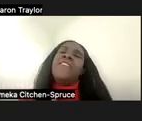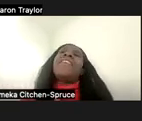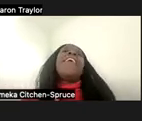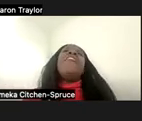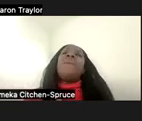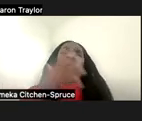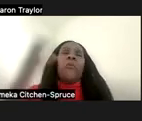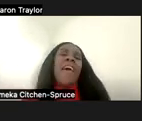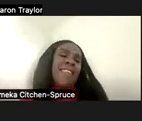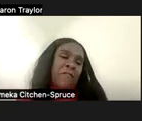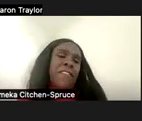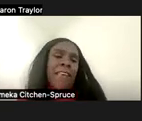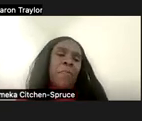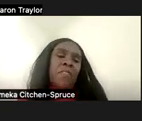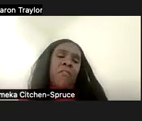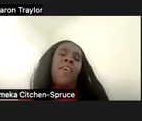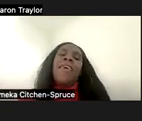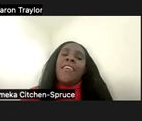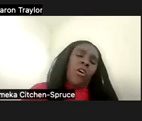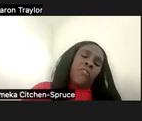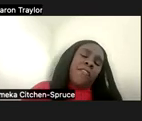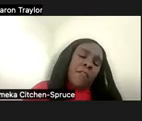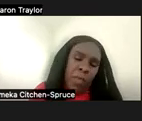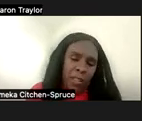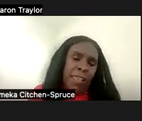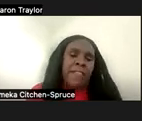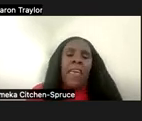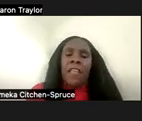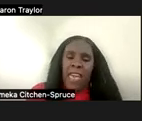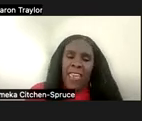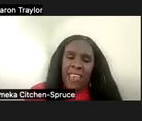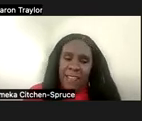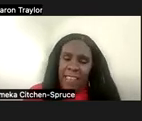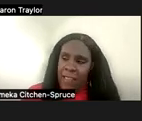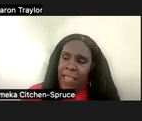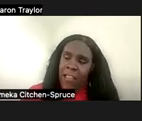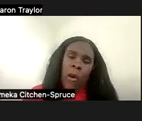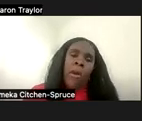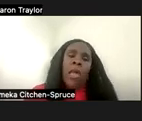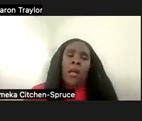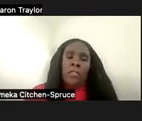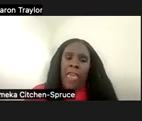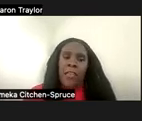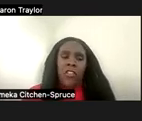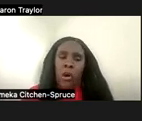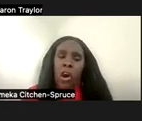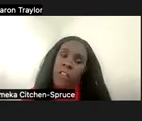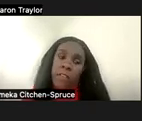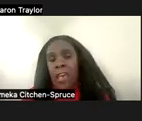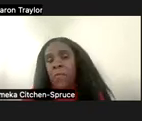people, there's so many different types of, disabilities that exist. And I know